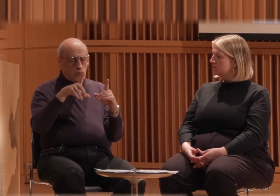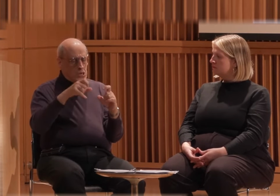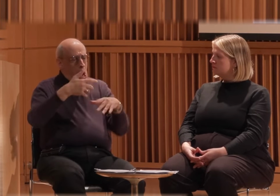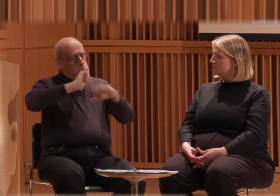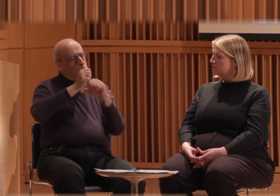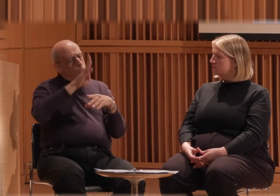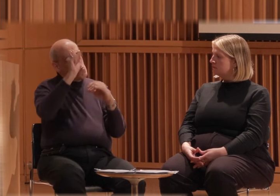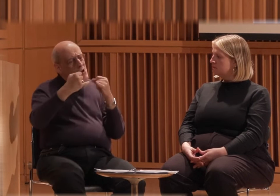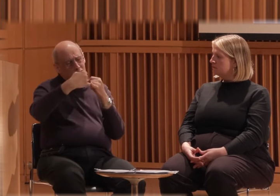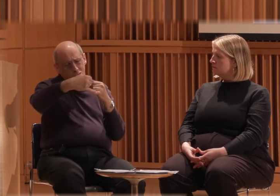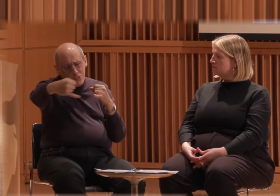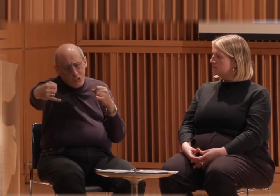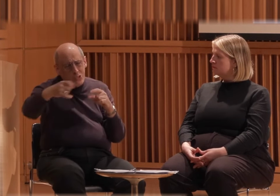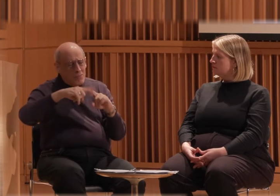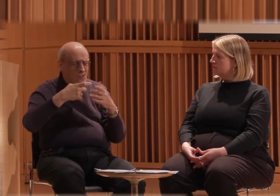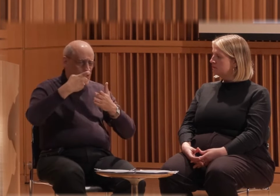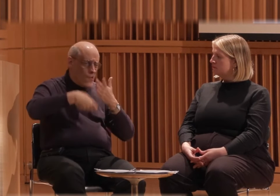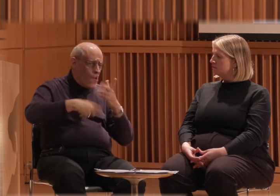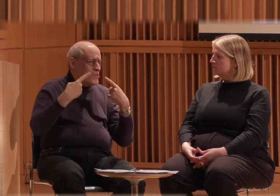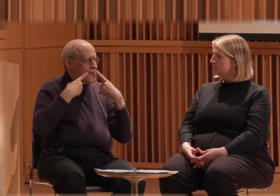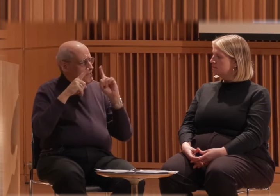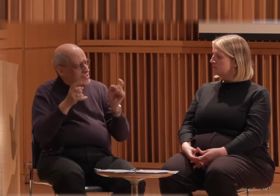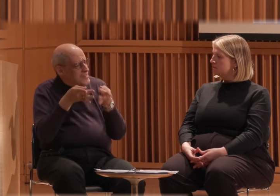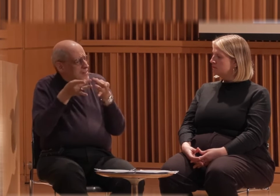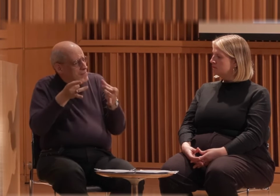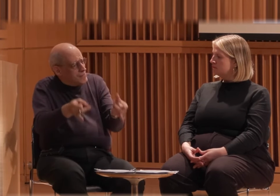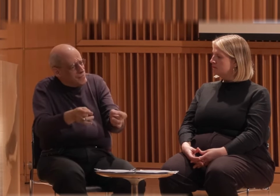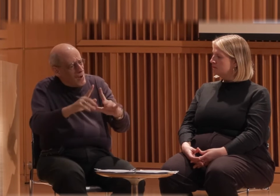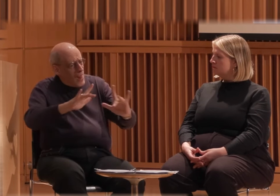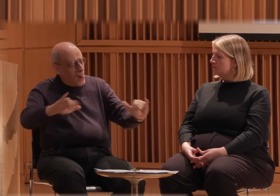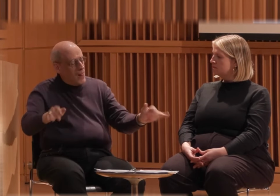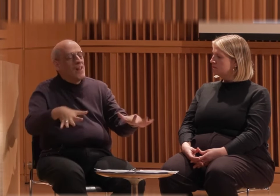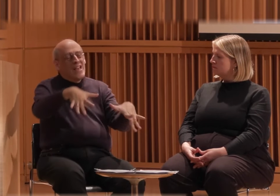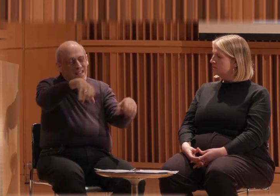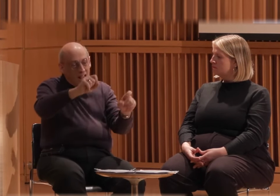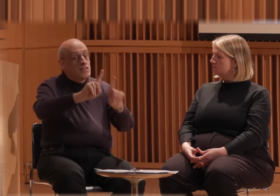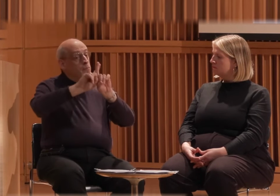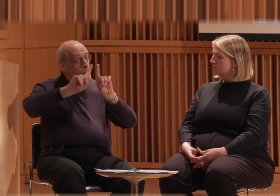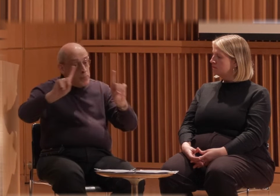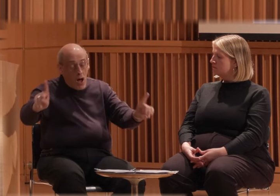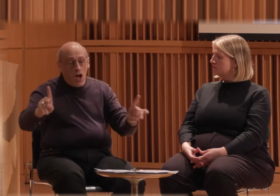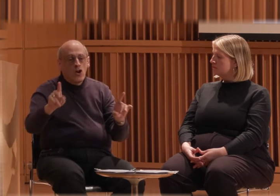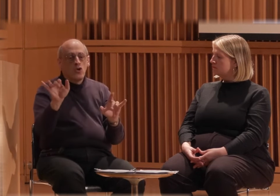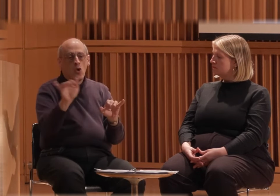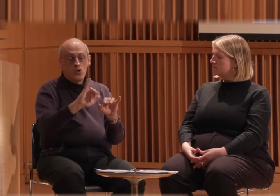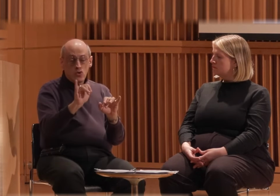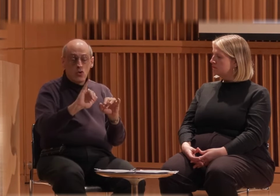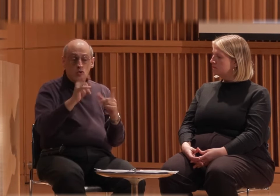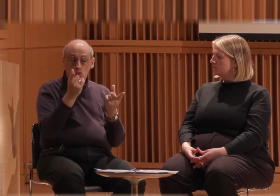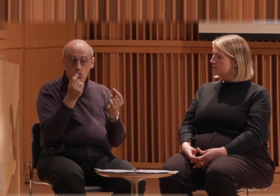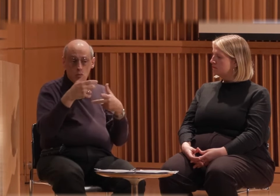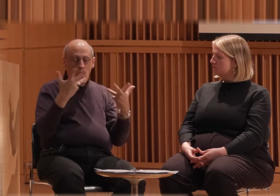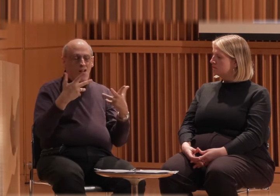bus routes based on cost and efficiency and the traditional kinds of metrics we think about when we're doing bus routes, but to